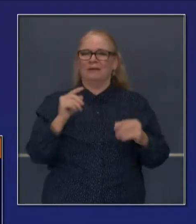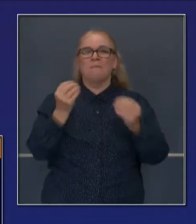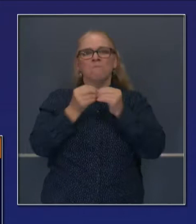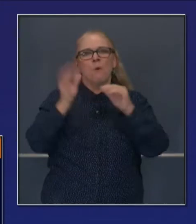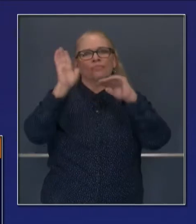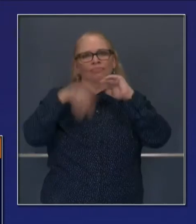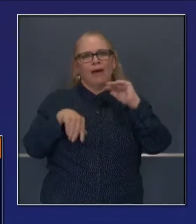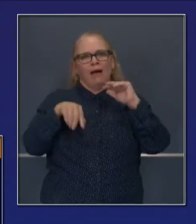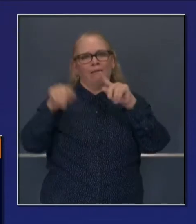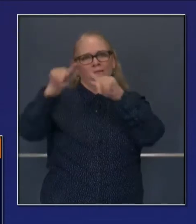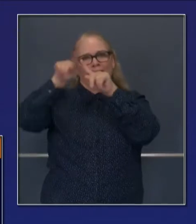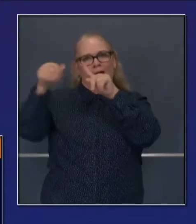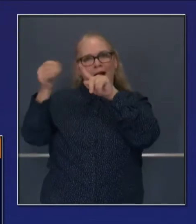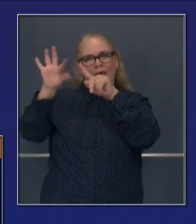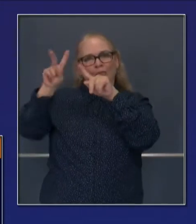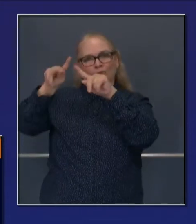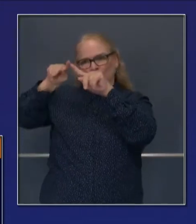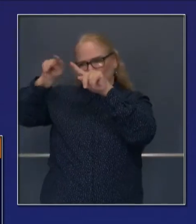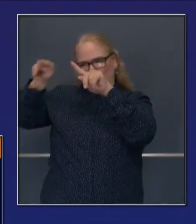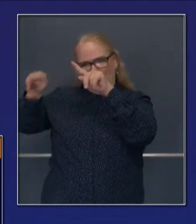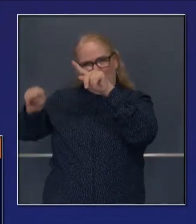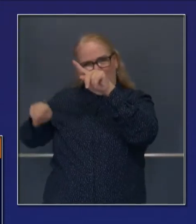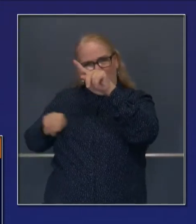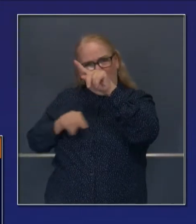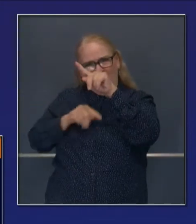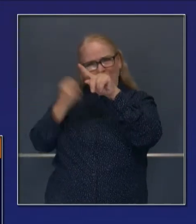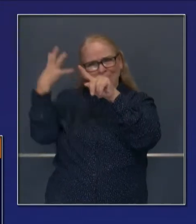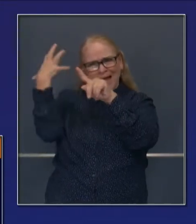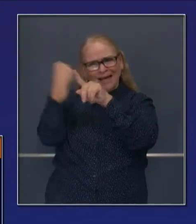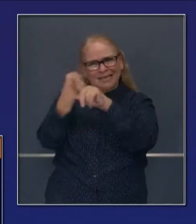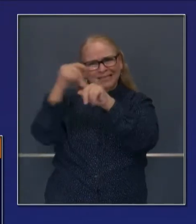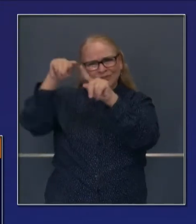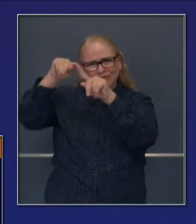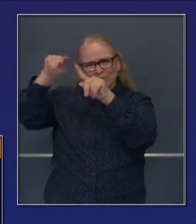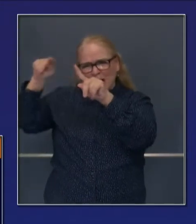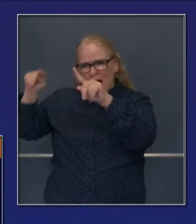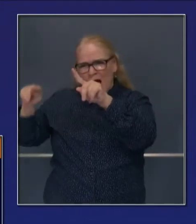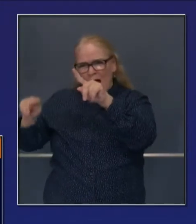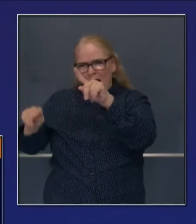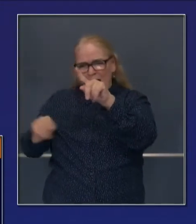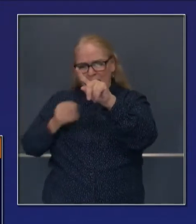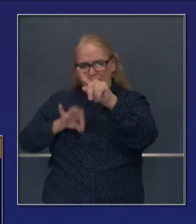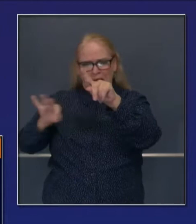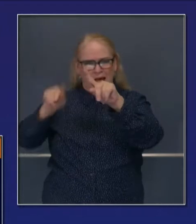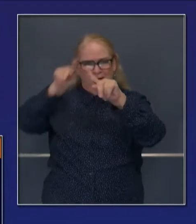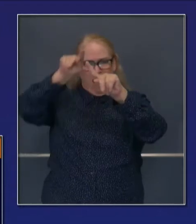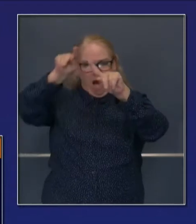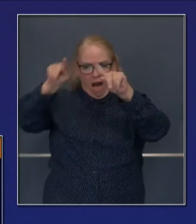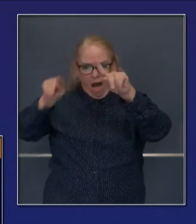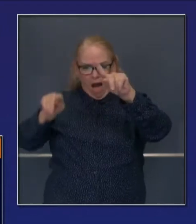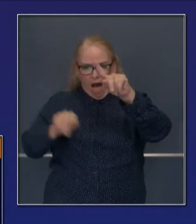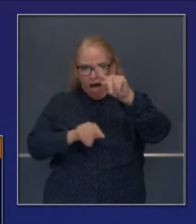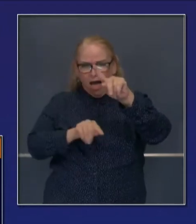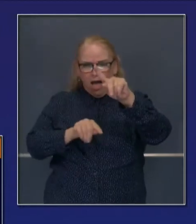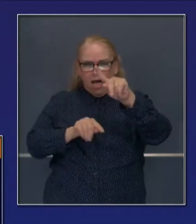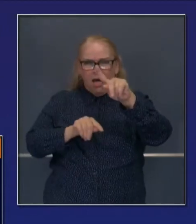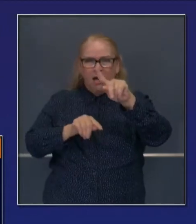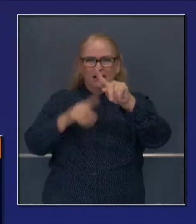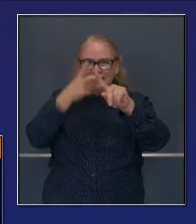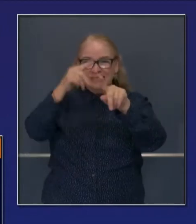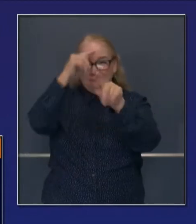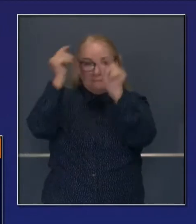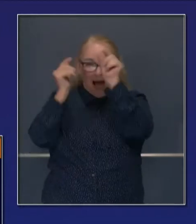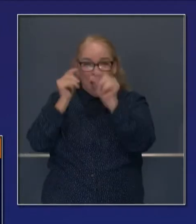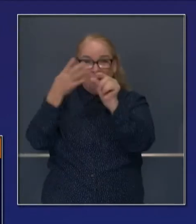between 1932 and 1999. You can see the blue, what has occurred since 2000, just in a